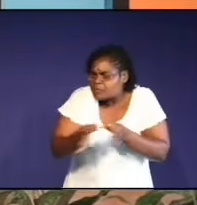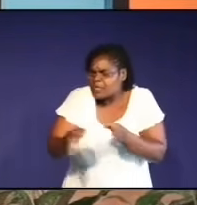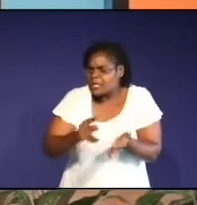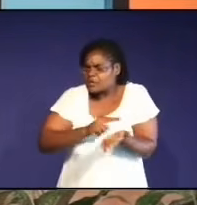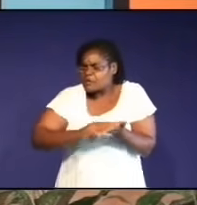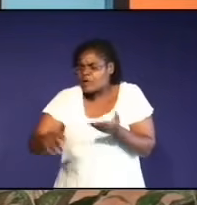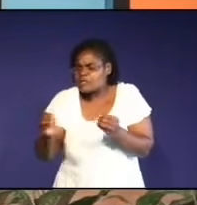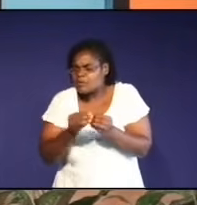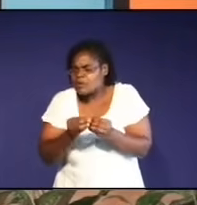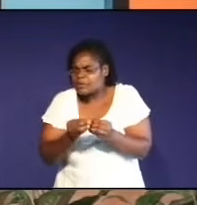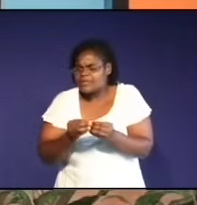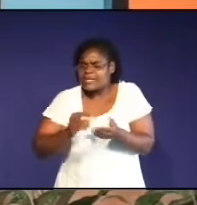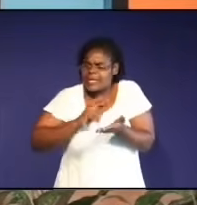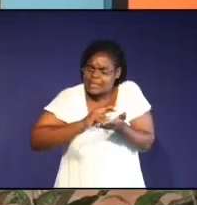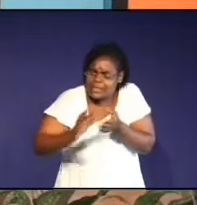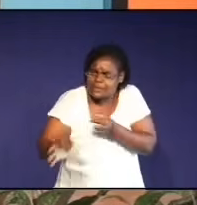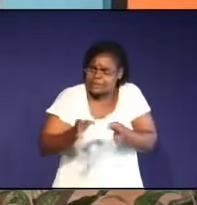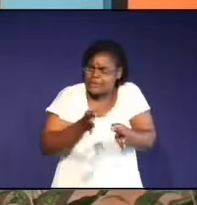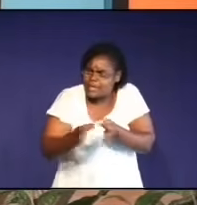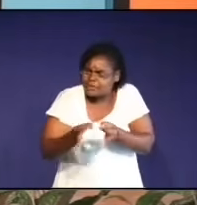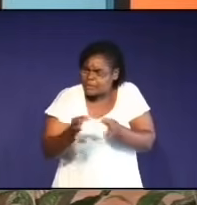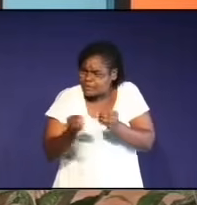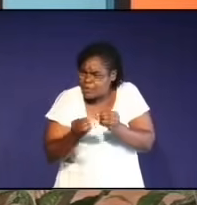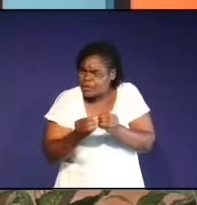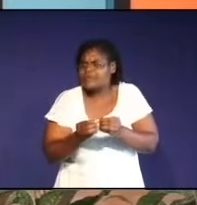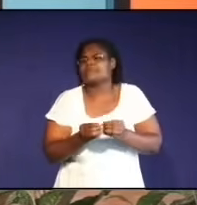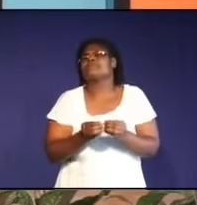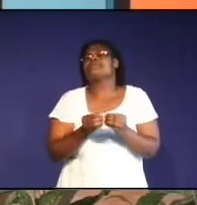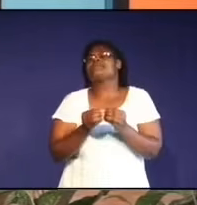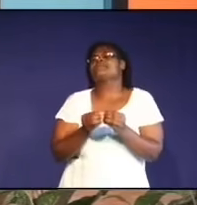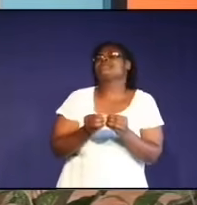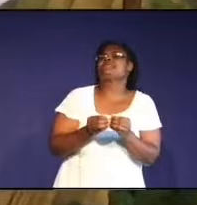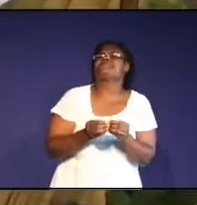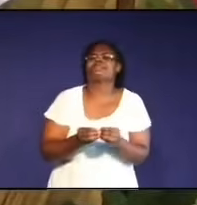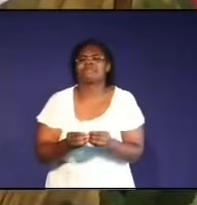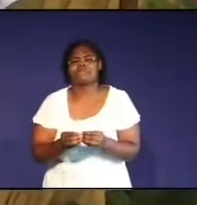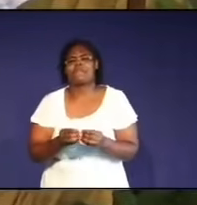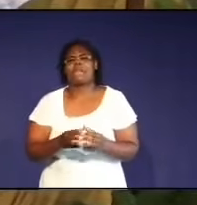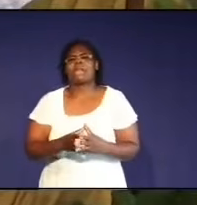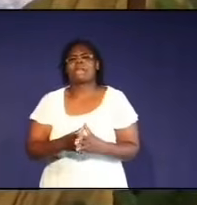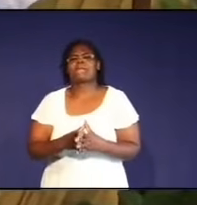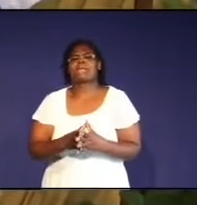Can I squeeze the text some more? Can I juice the text some more?